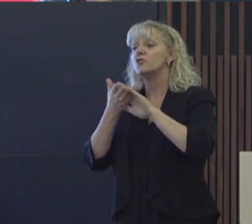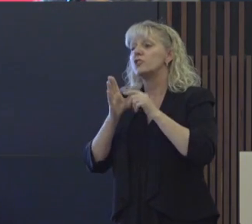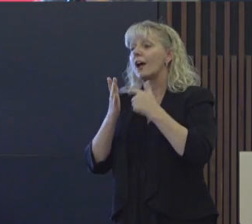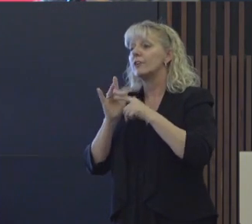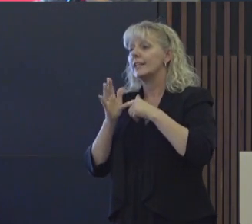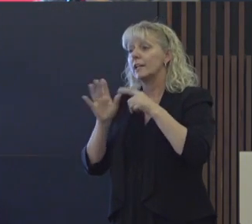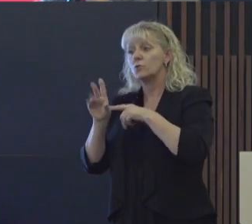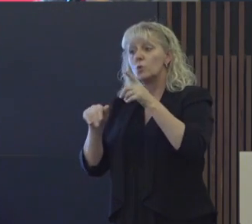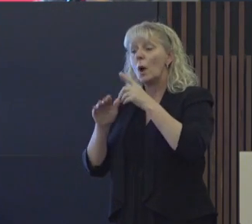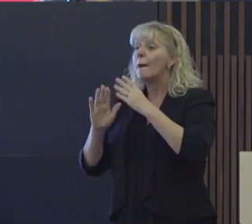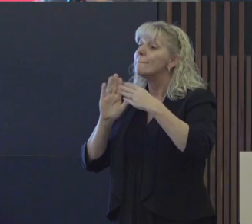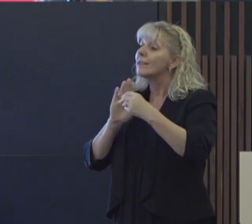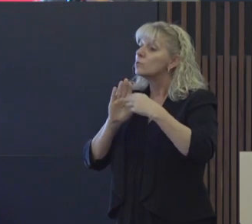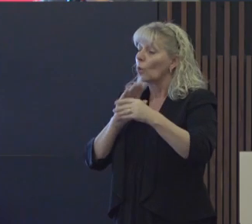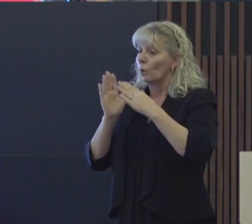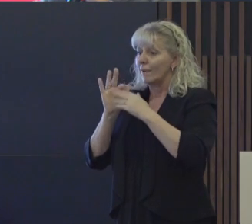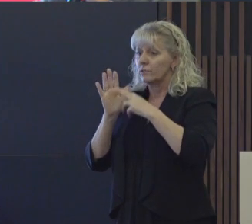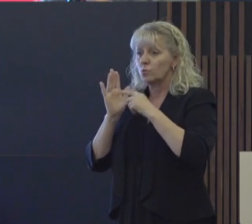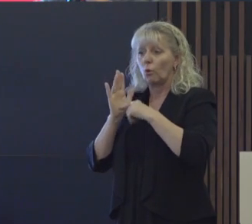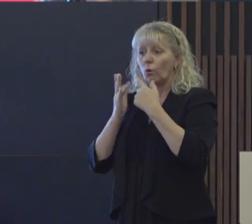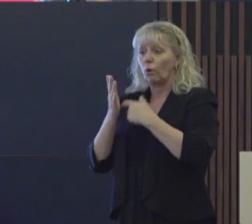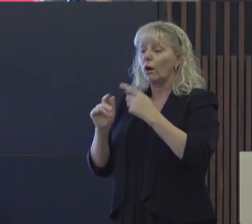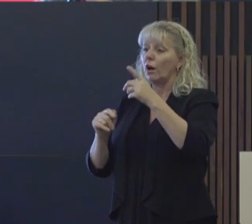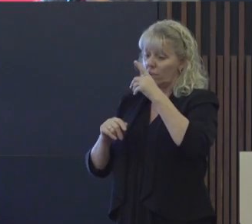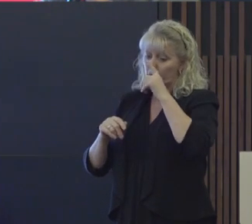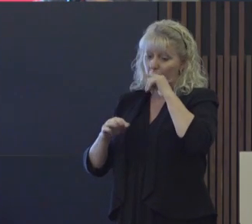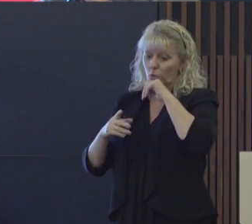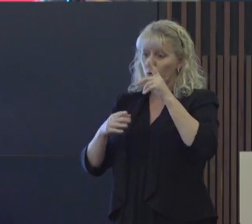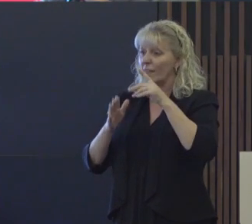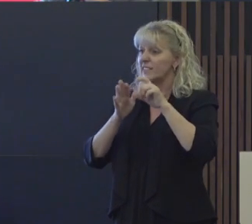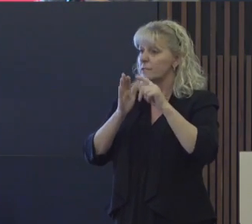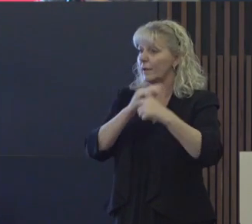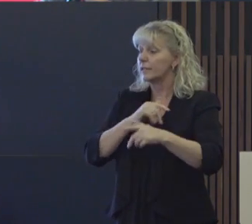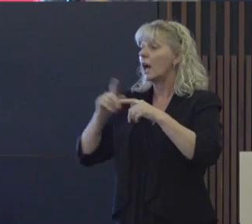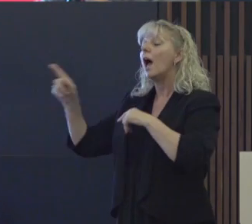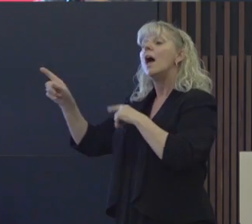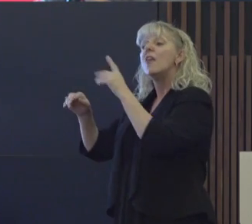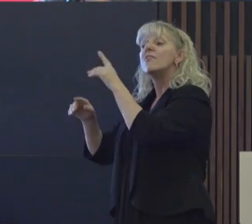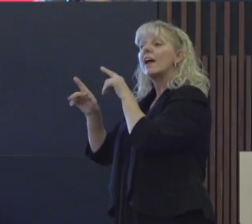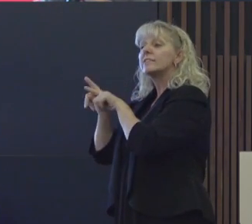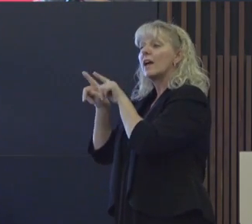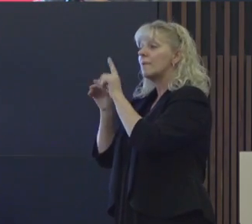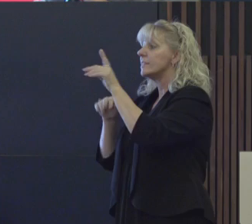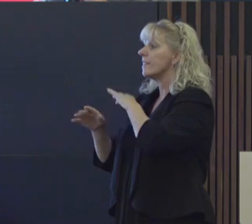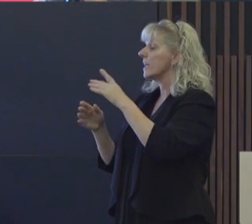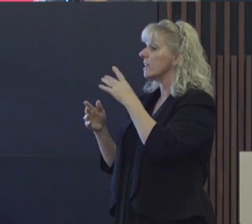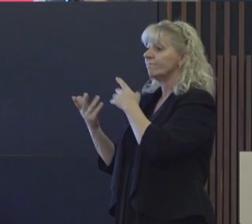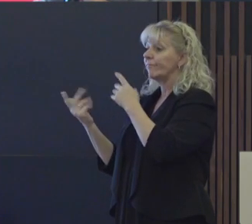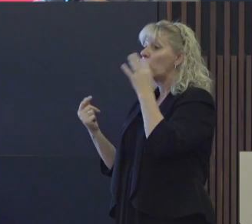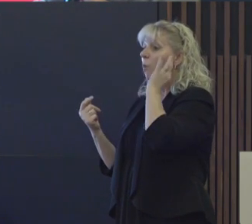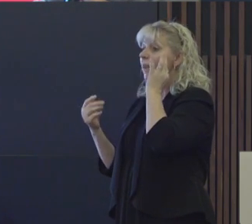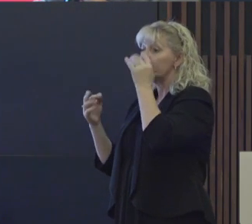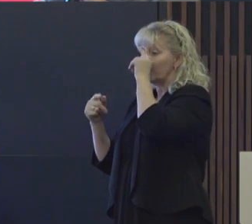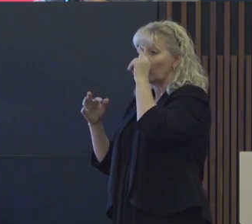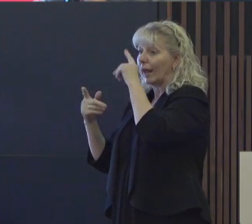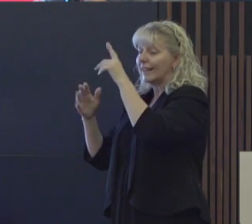actually mentor people with disabilities. They're the white South Africans of this country. They are the PW Borters of this country because they are the people who